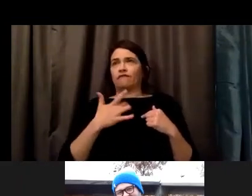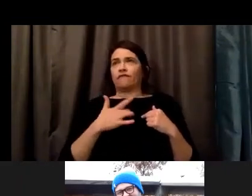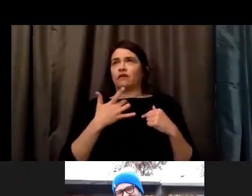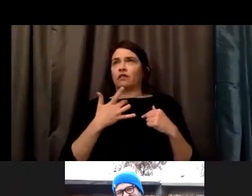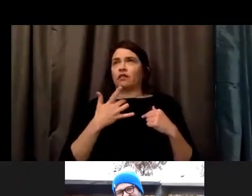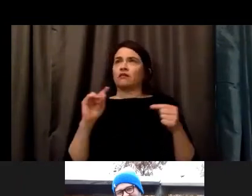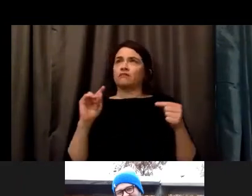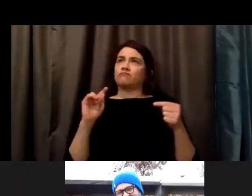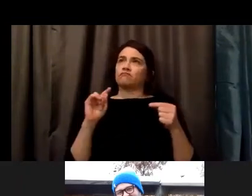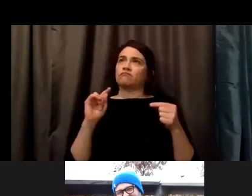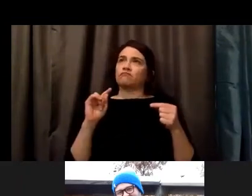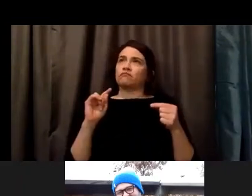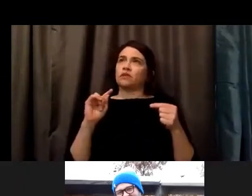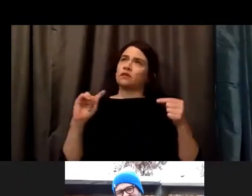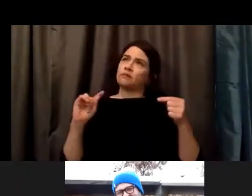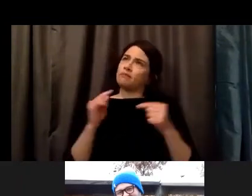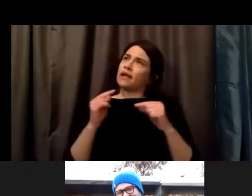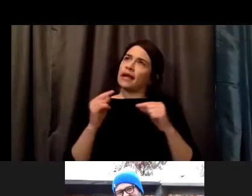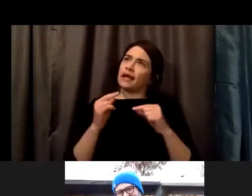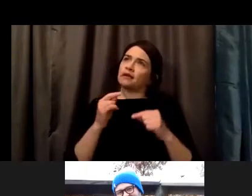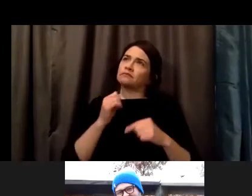pain or suffering,